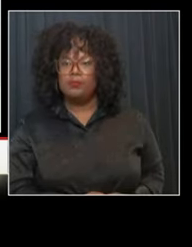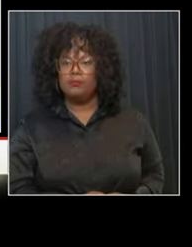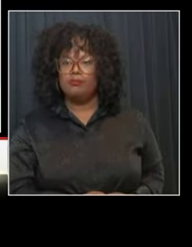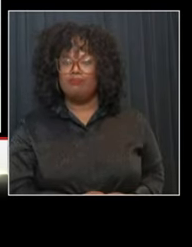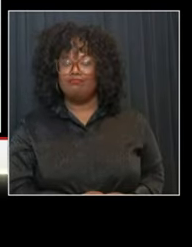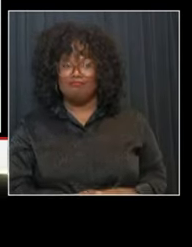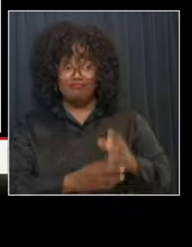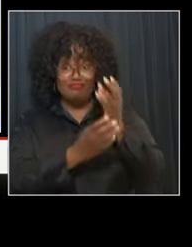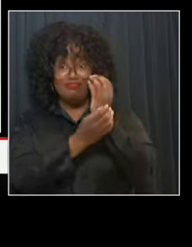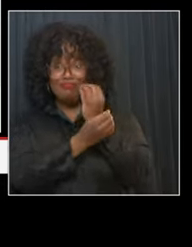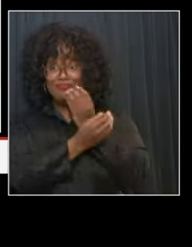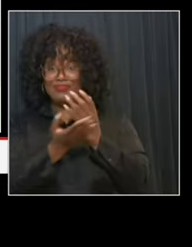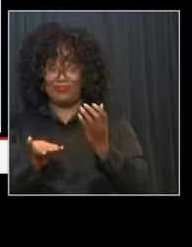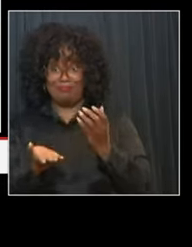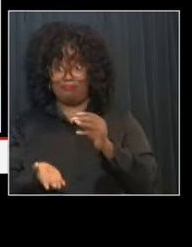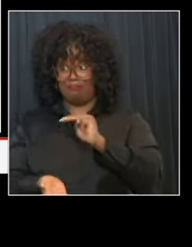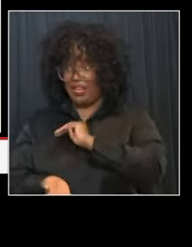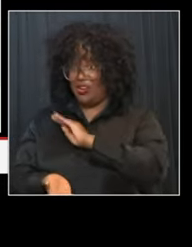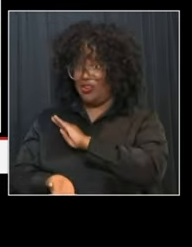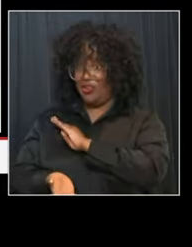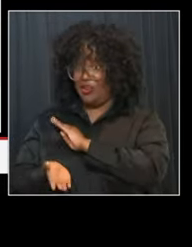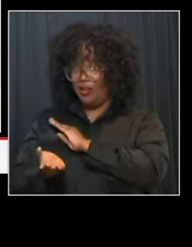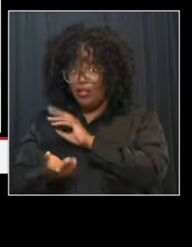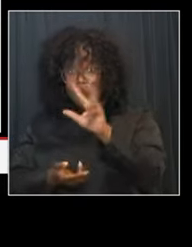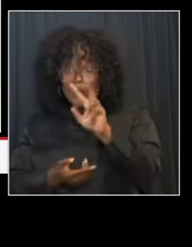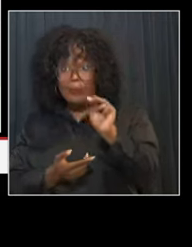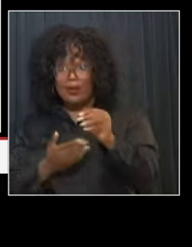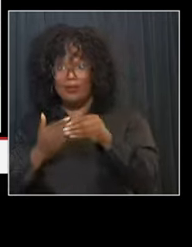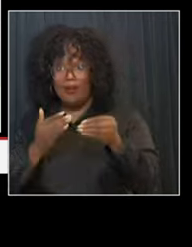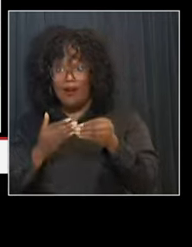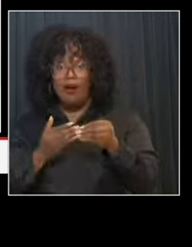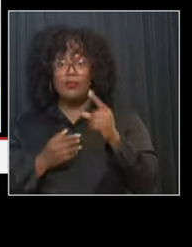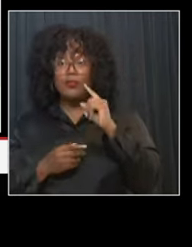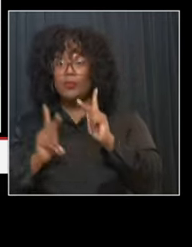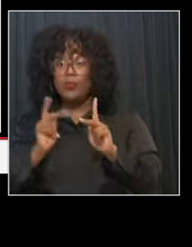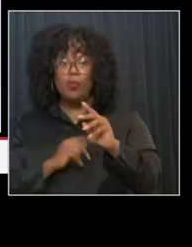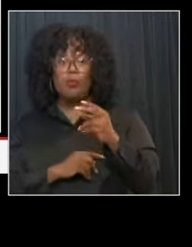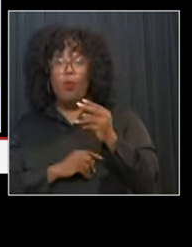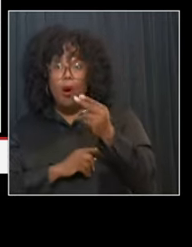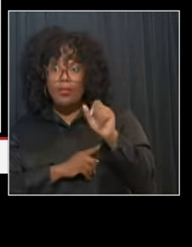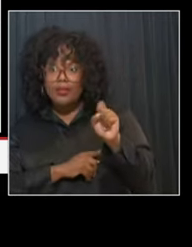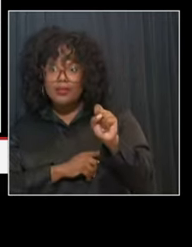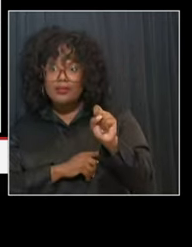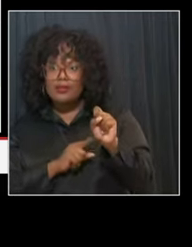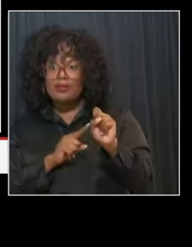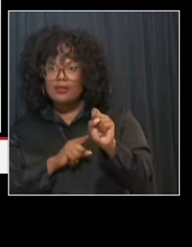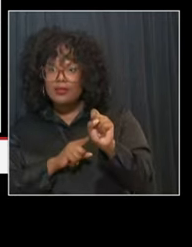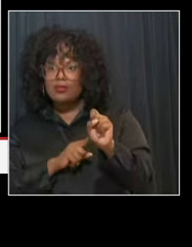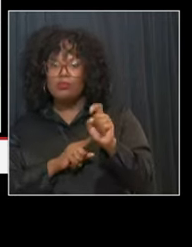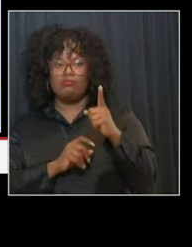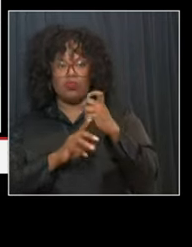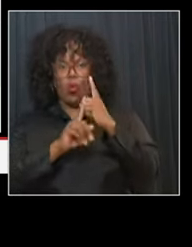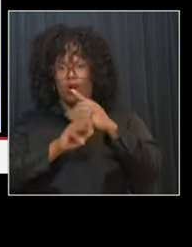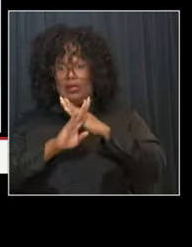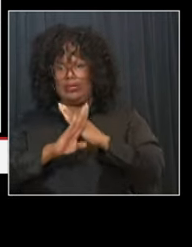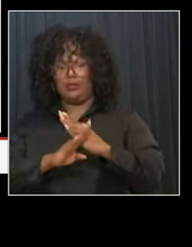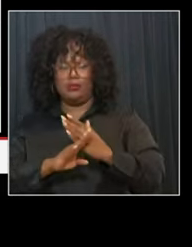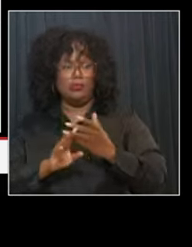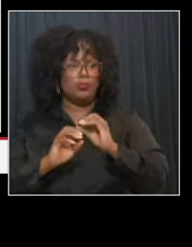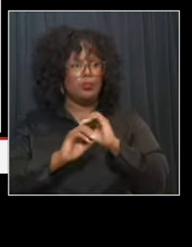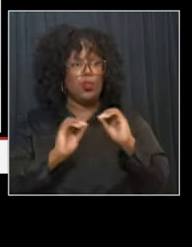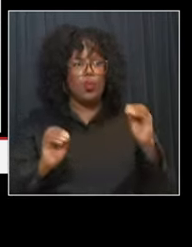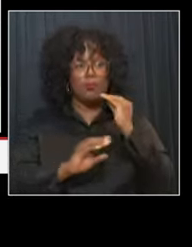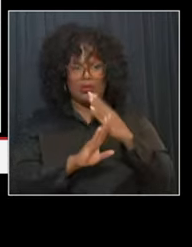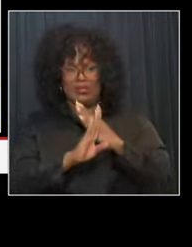programs in our budget for next year. We do know that prevention and diversion services helped to decrease